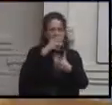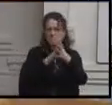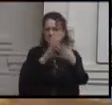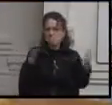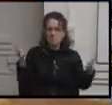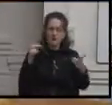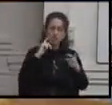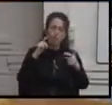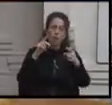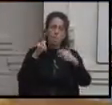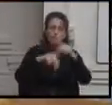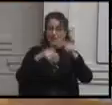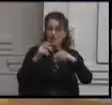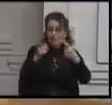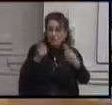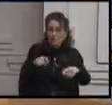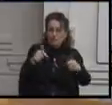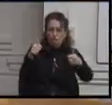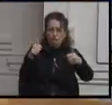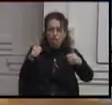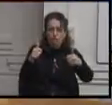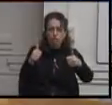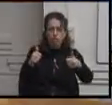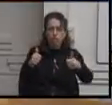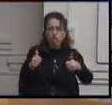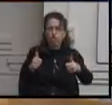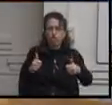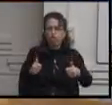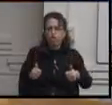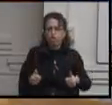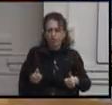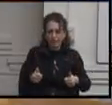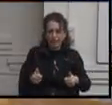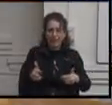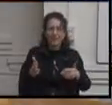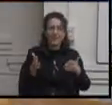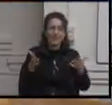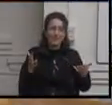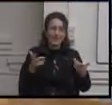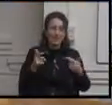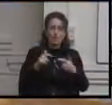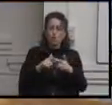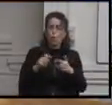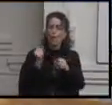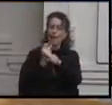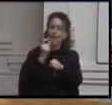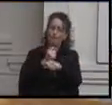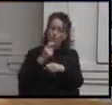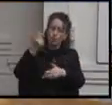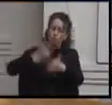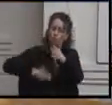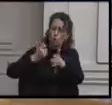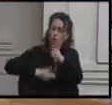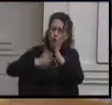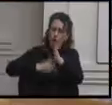of easy to point at some expenses, what are the sort of regular operating expenses to keep that